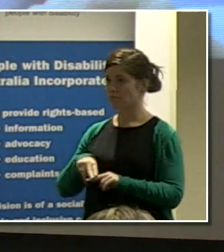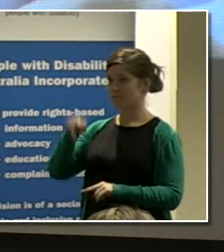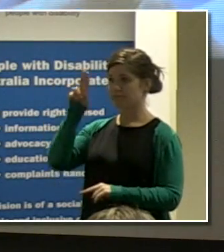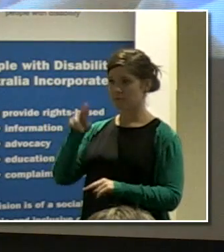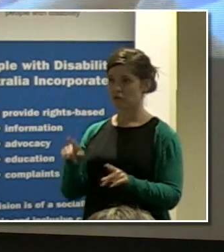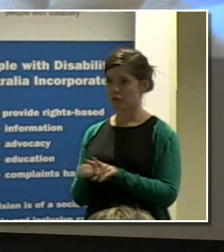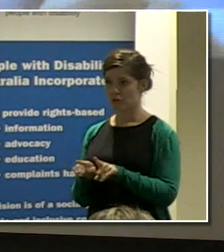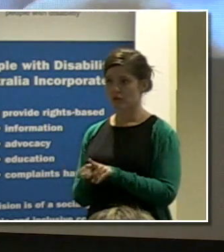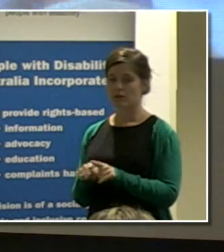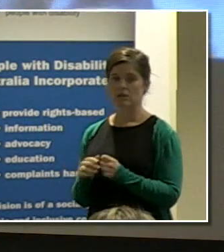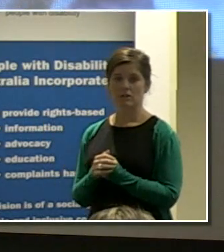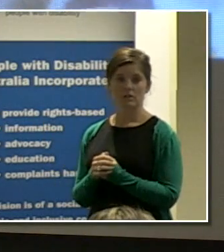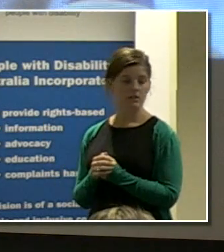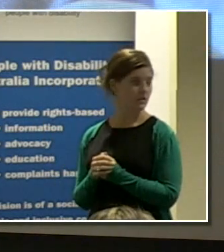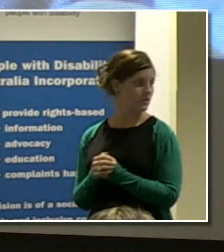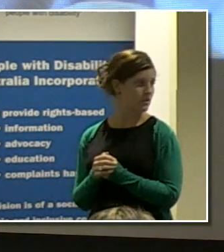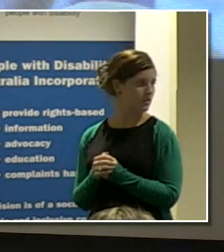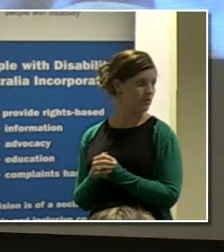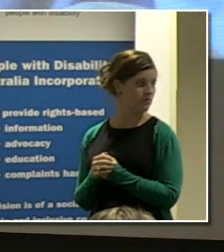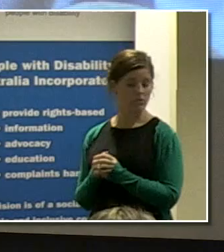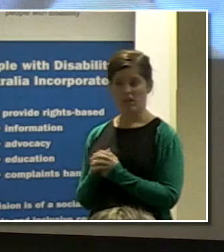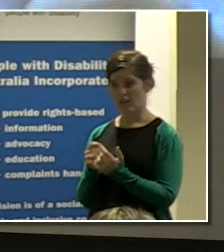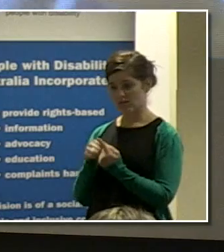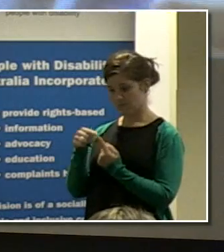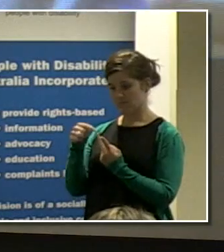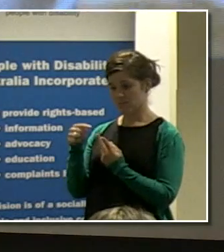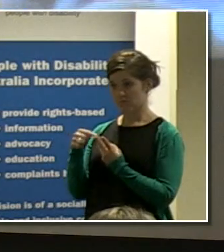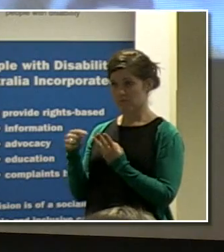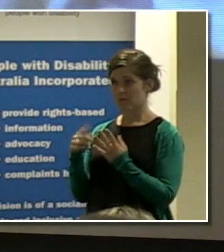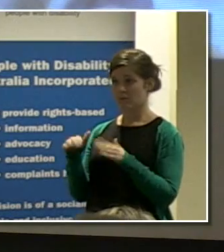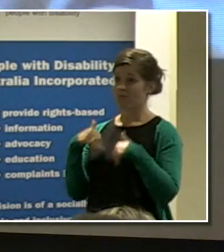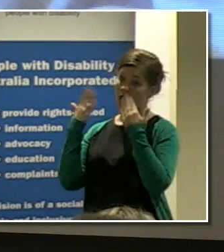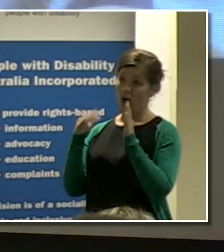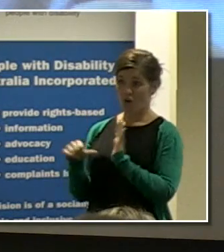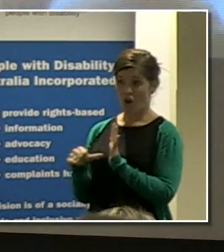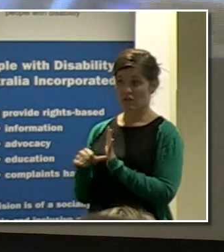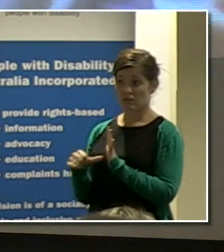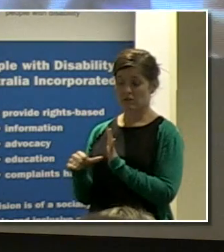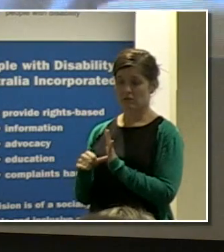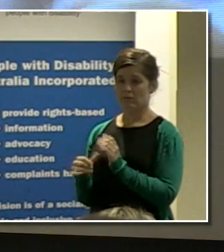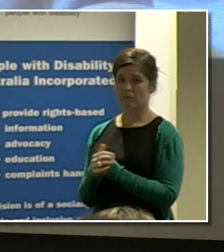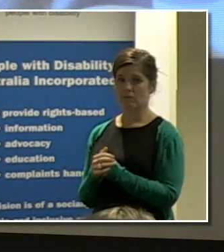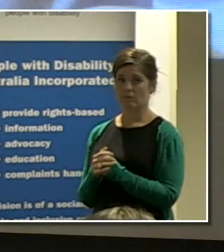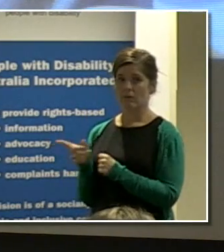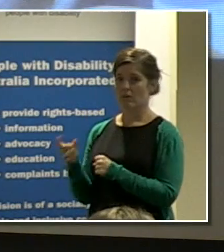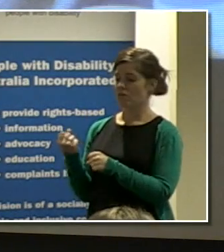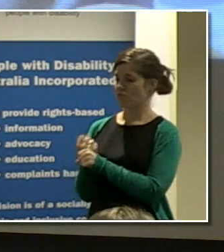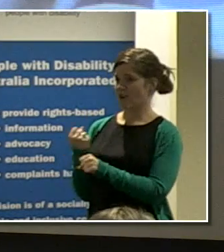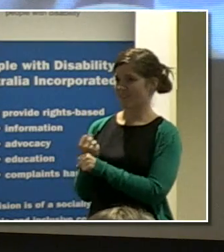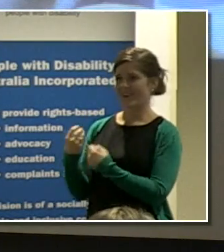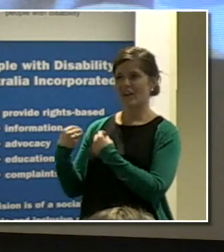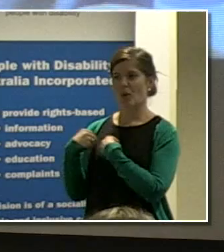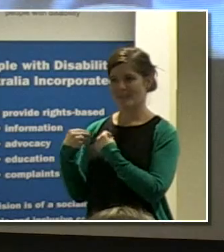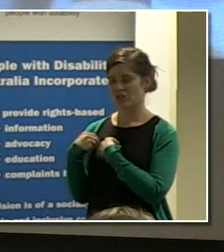significantly, and they all come with quite high costs. The Productivity Commission, of course, was